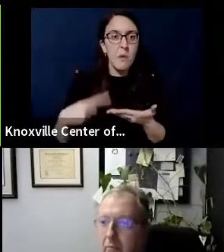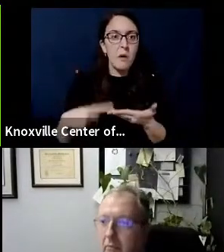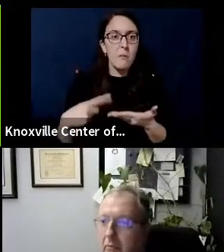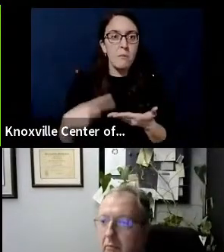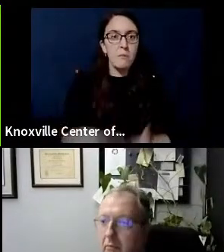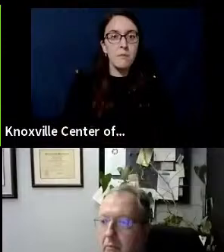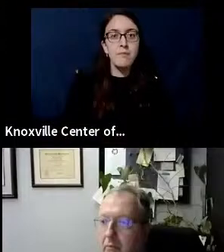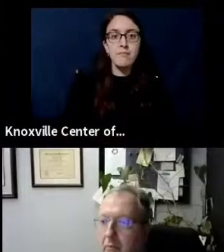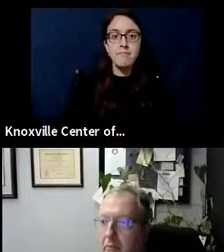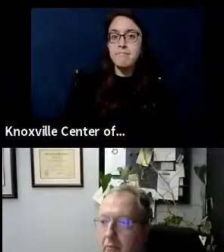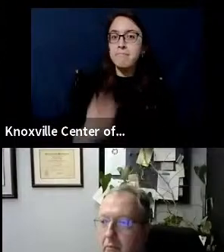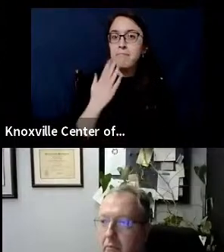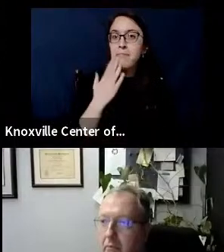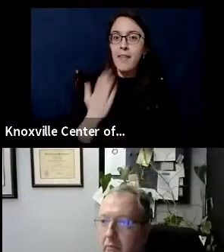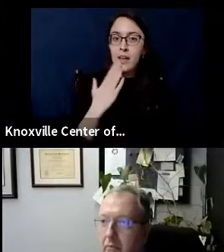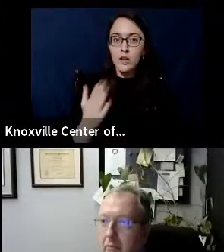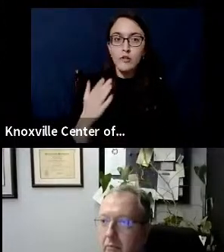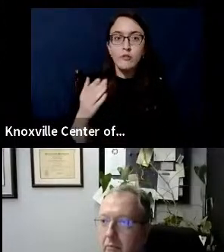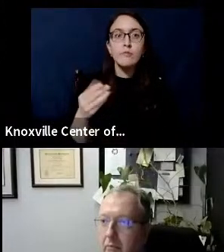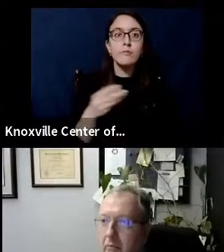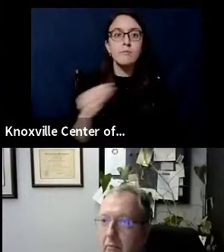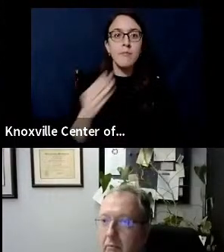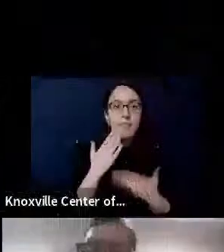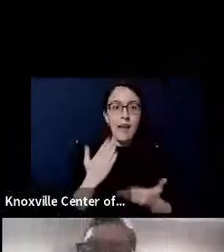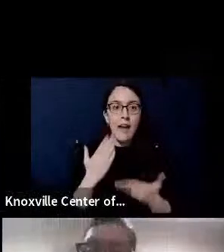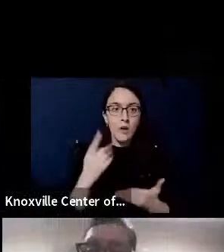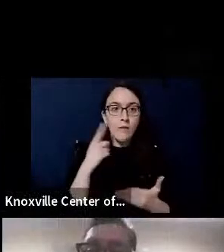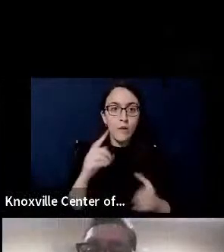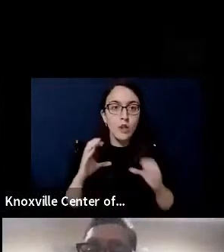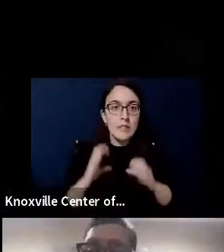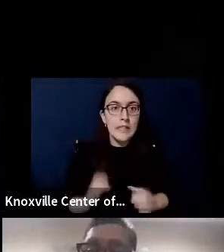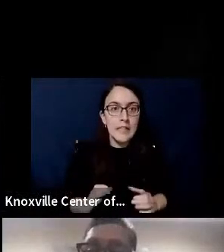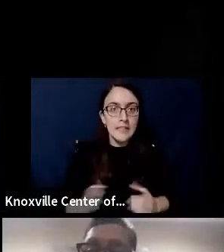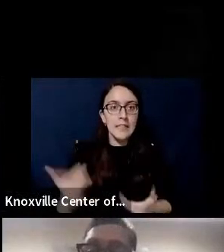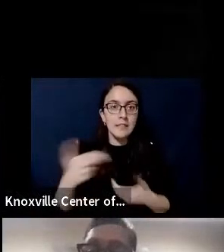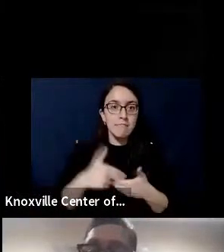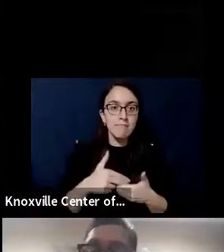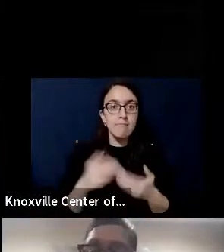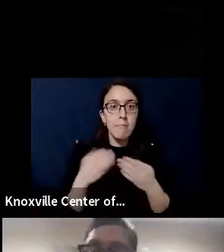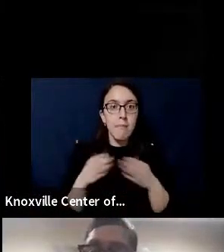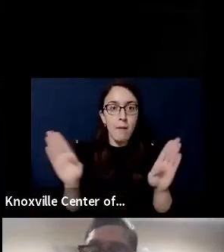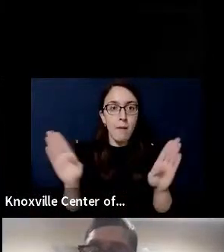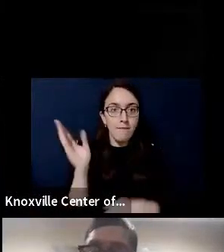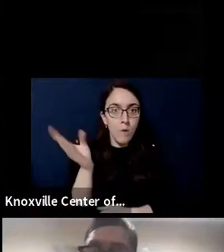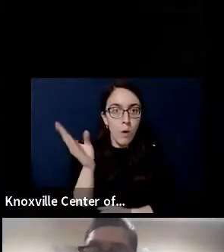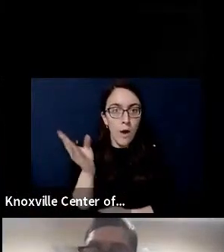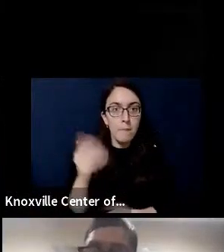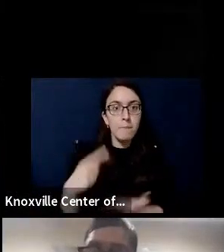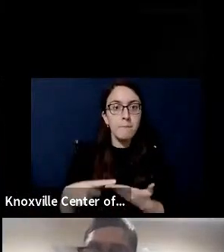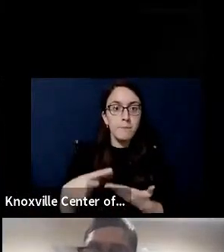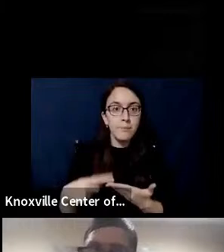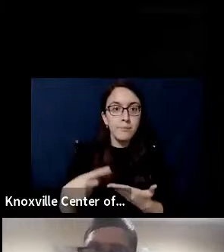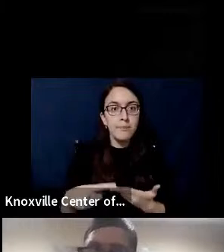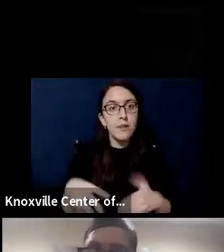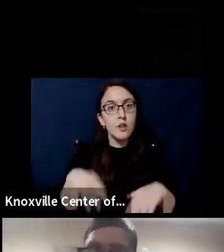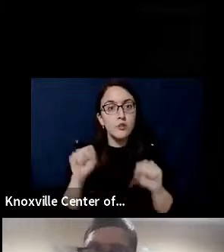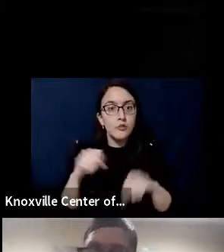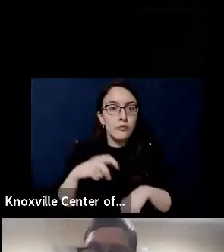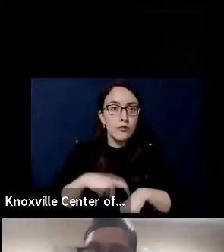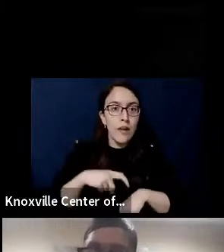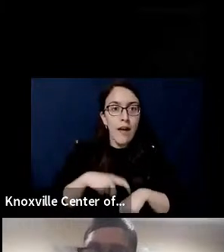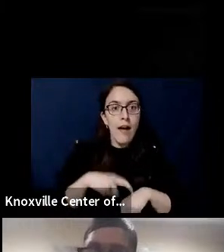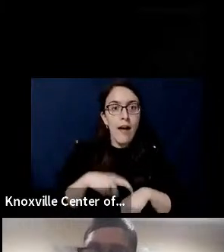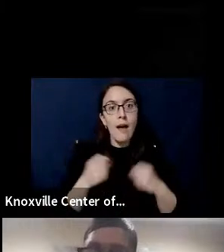Thank you, and thanks to our citizens that were on the public forum that took the time and effort to give